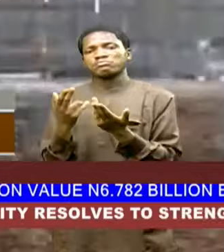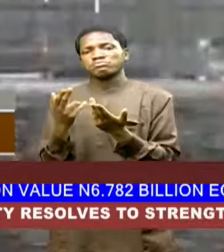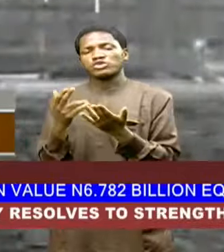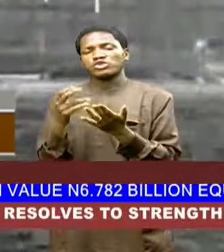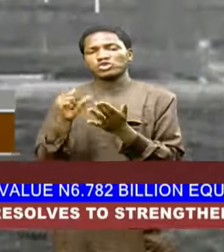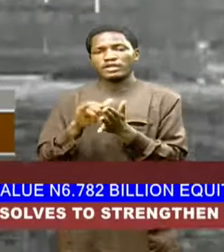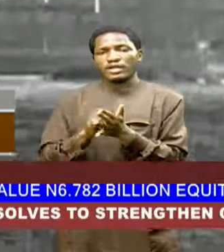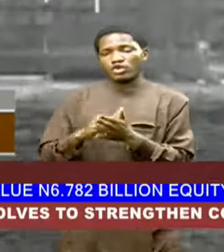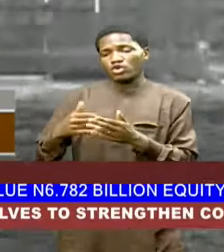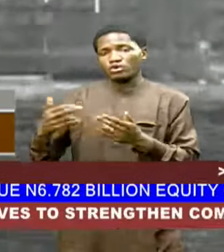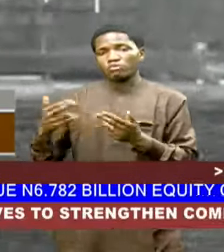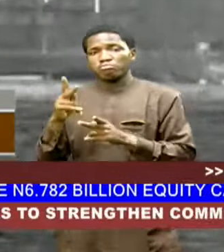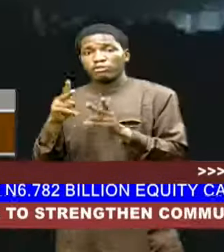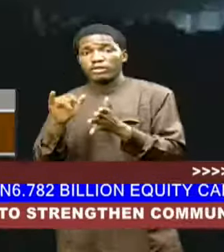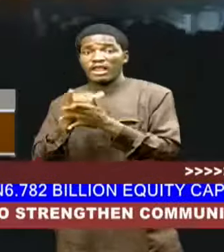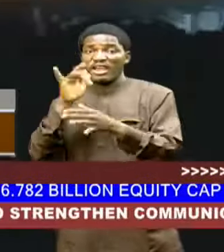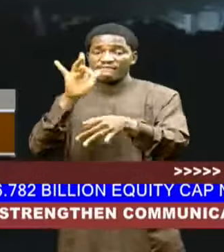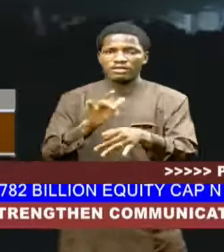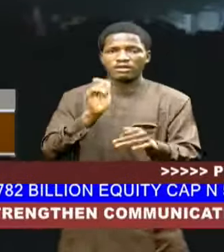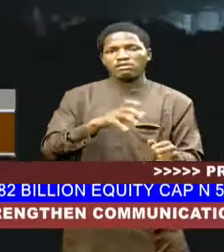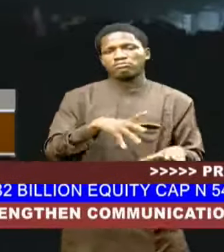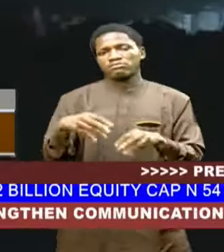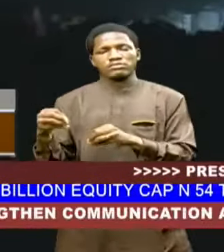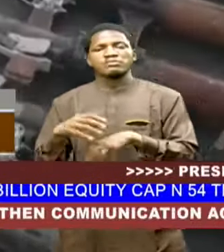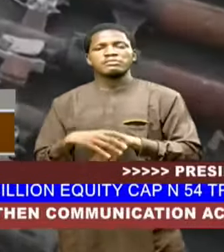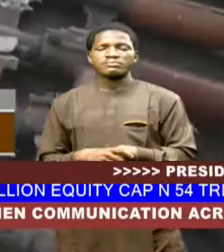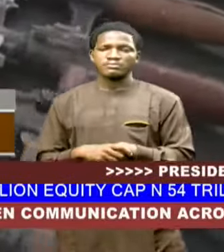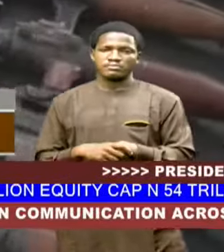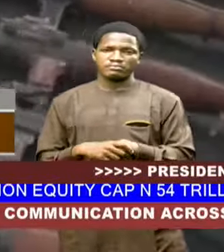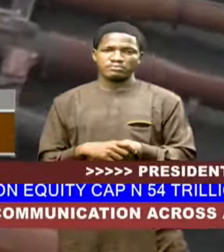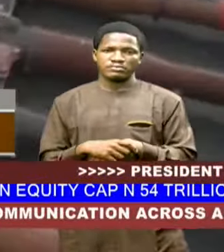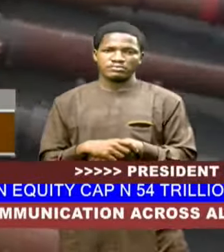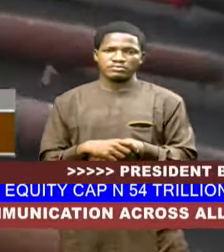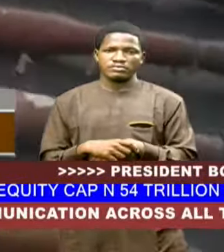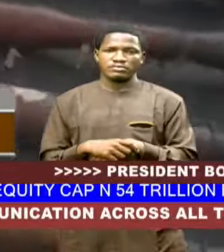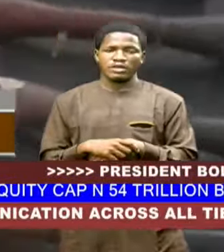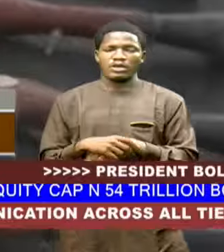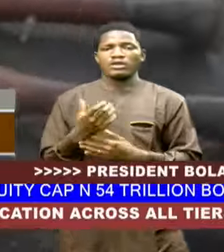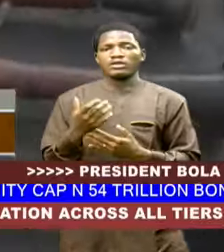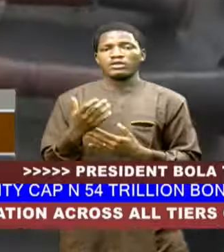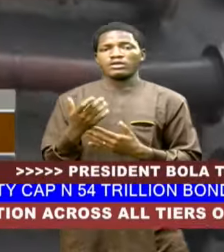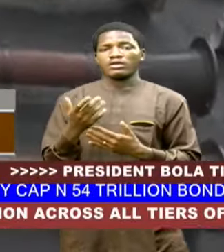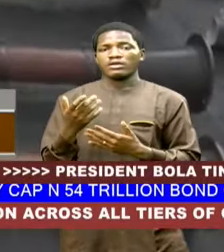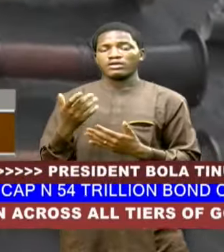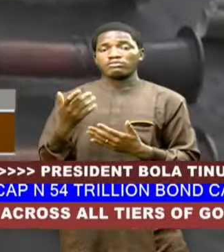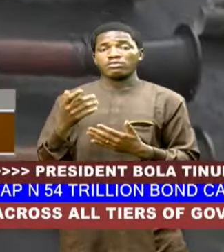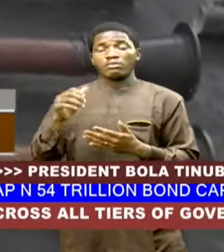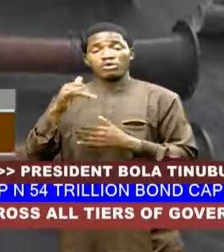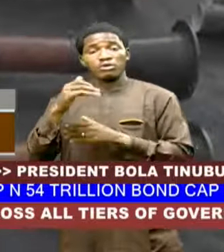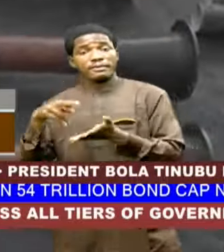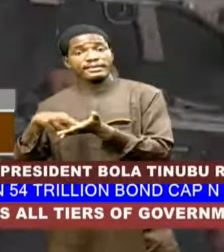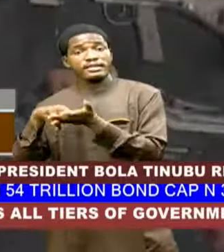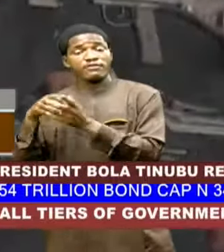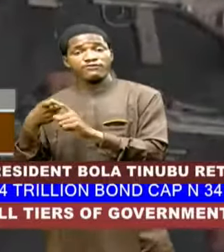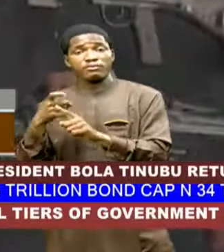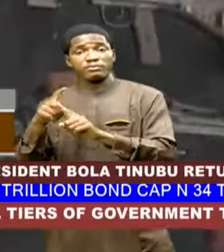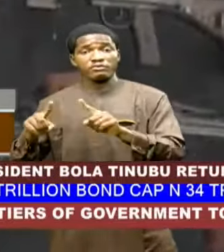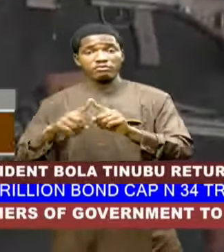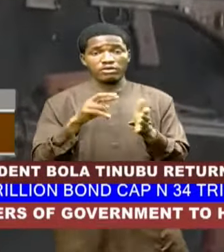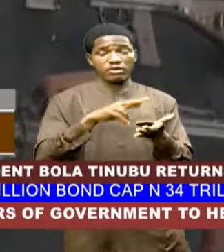not agreed to the deal yet. Hamas representatives, alongside envoys from Qatar, Egypt, and the United States, arrived